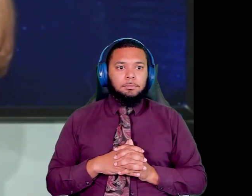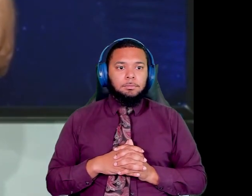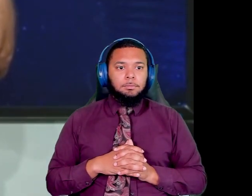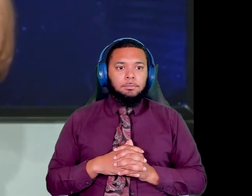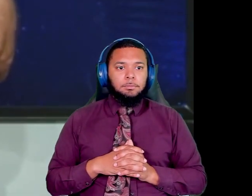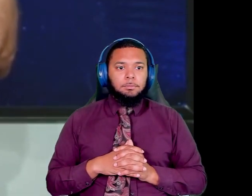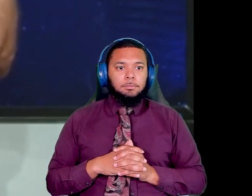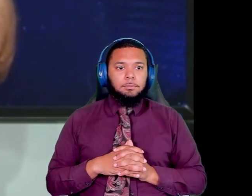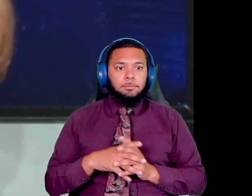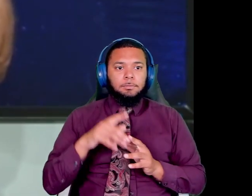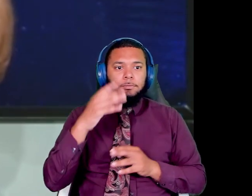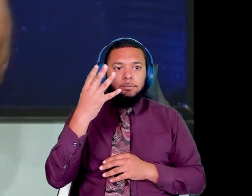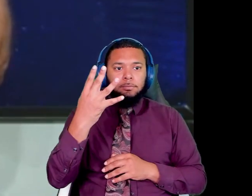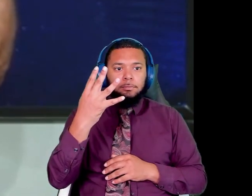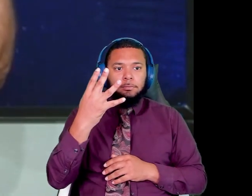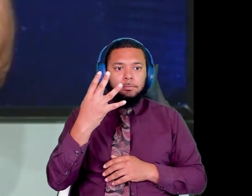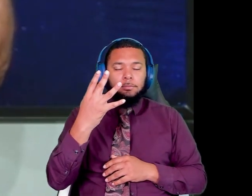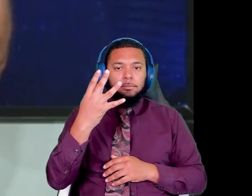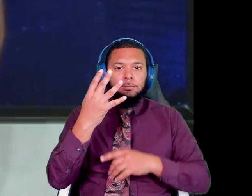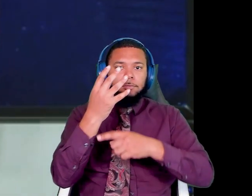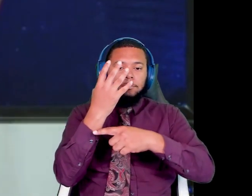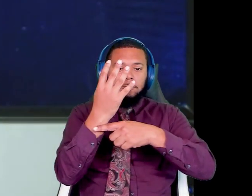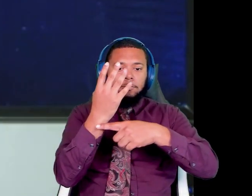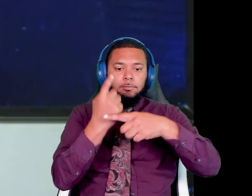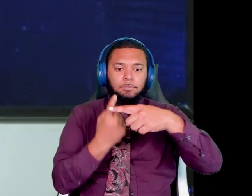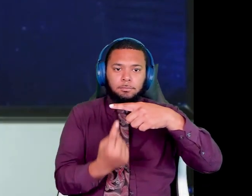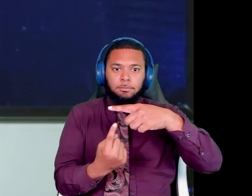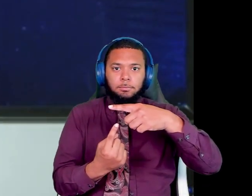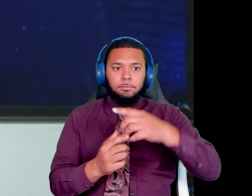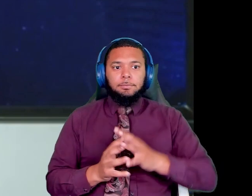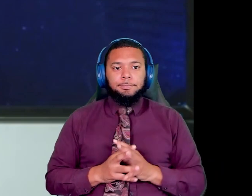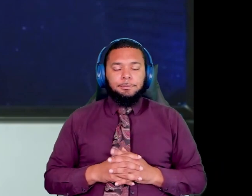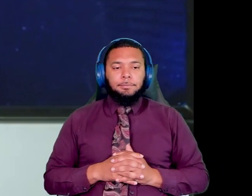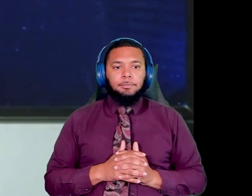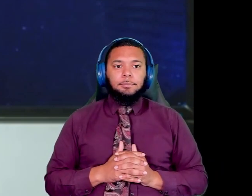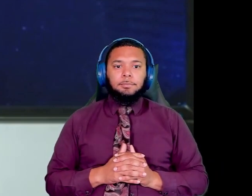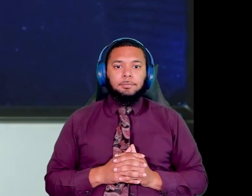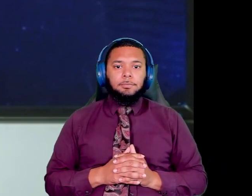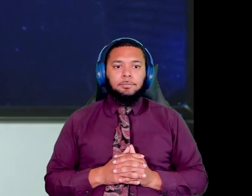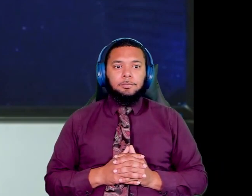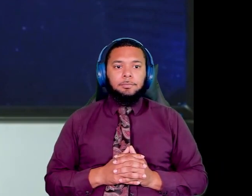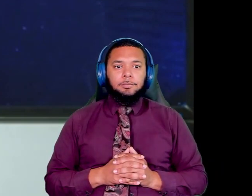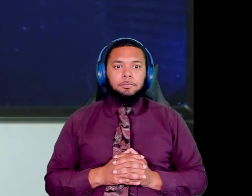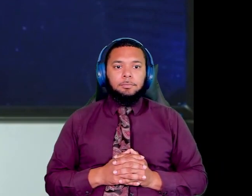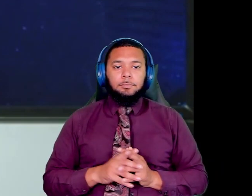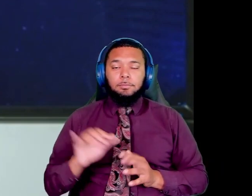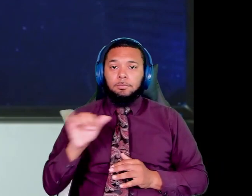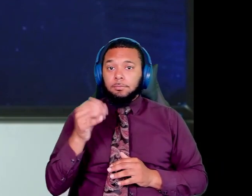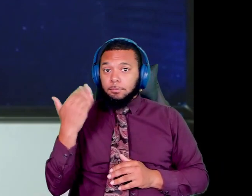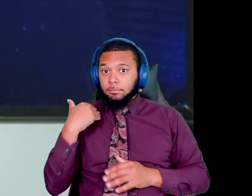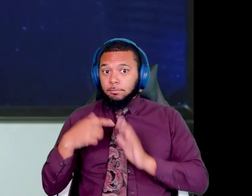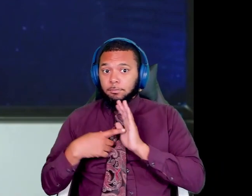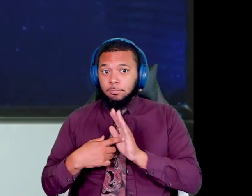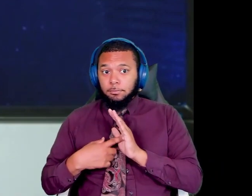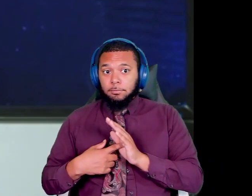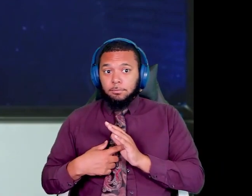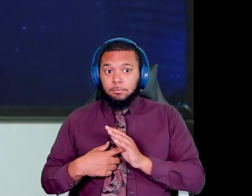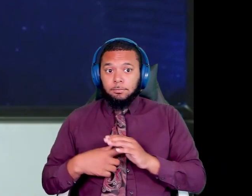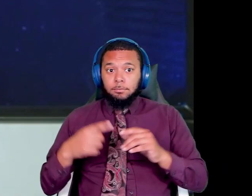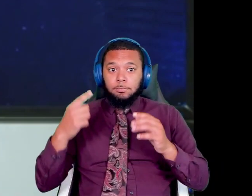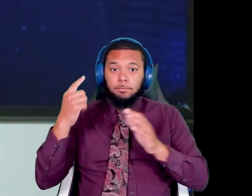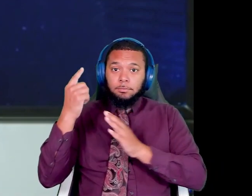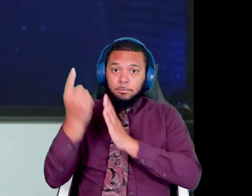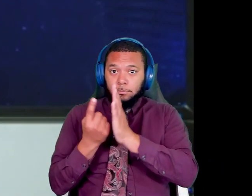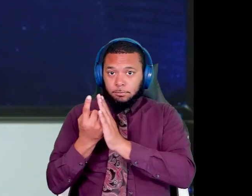And we'll say there are 4 weeks in 1 month. So just like that previous example, these